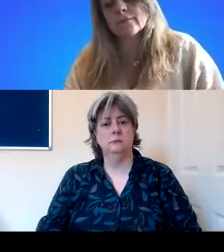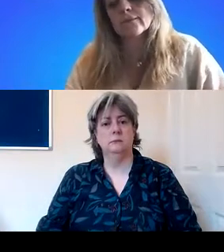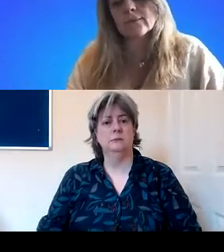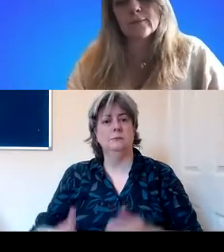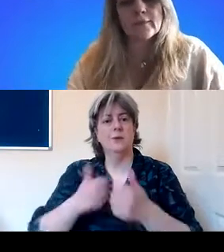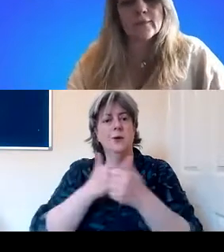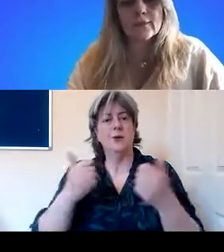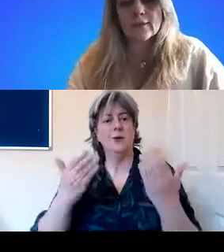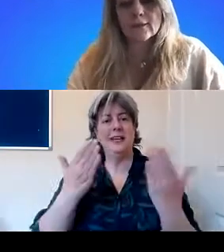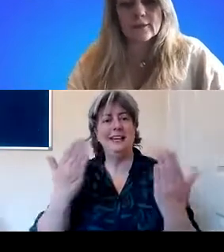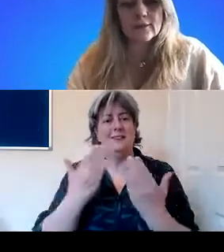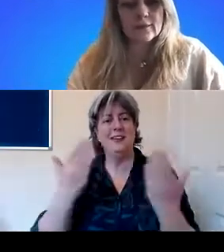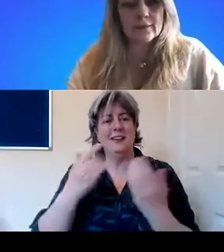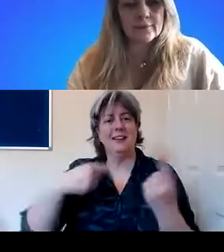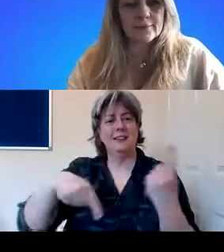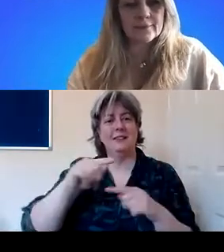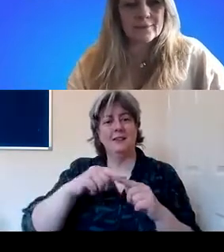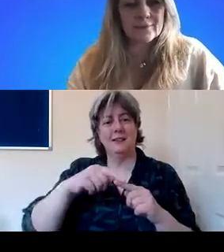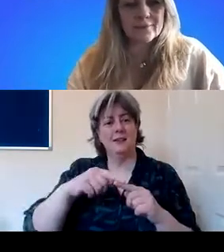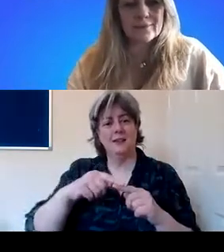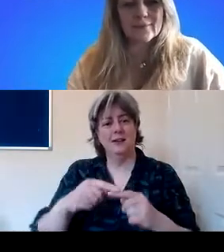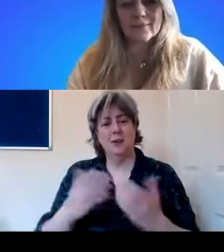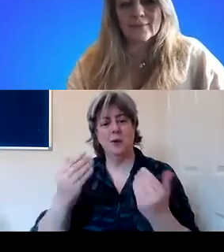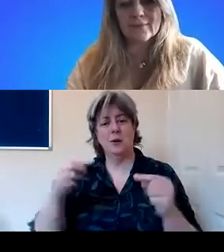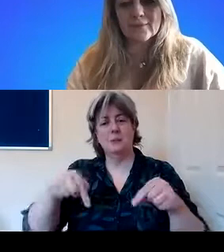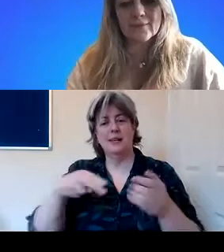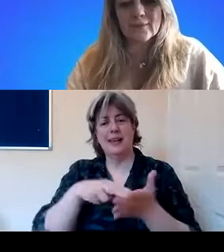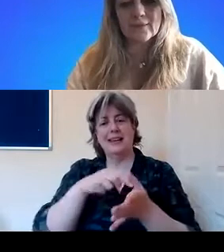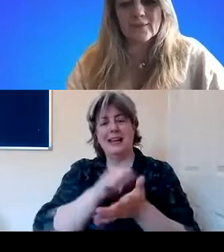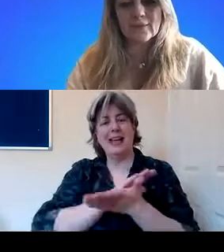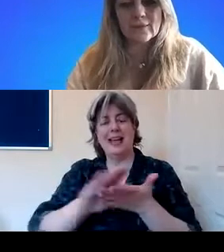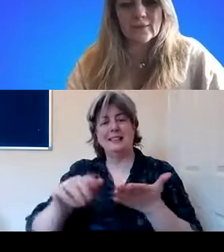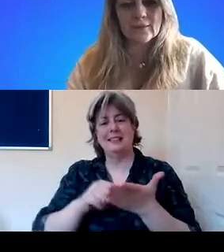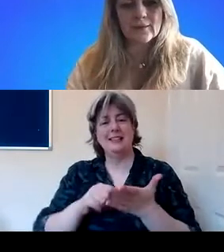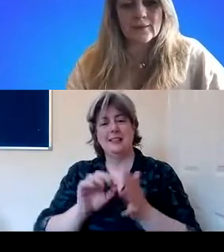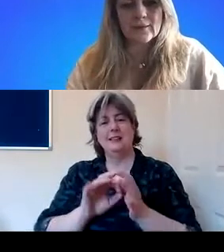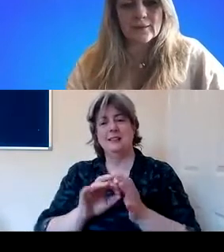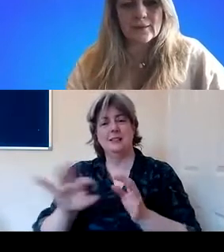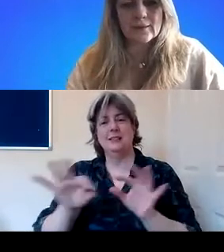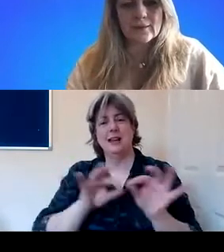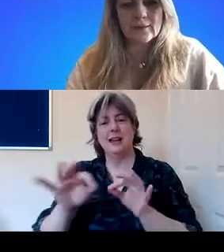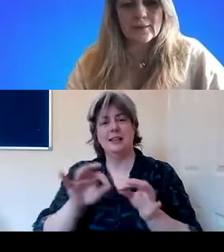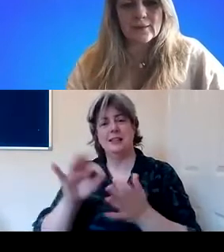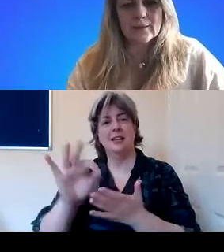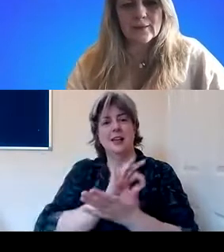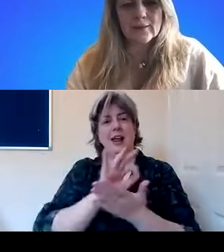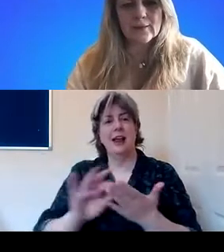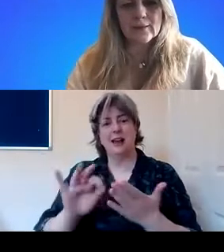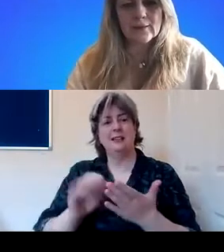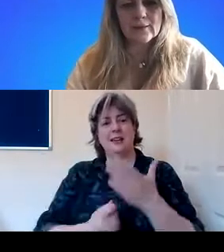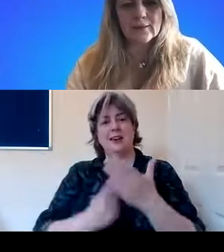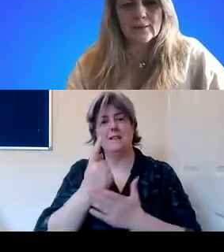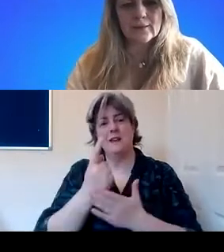Good evening, everyone. Fernanda, and welcome to NAHT Cymru's non-selective hustings event for candidates standing for election in the Senedd within the